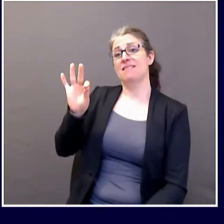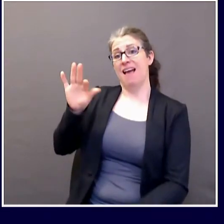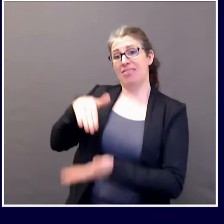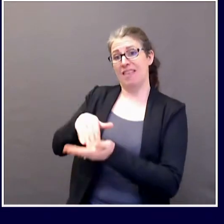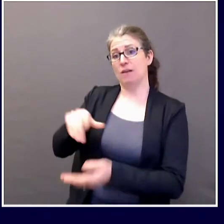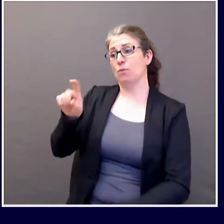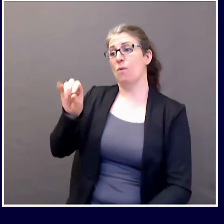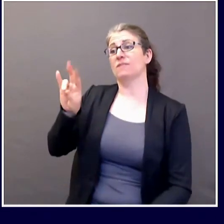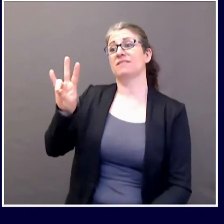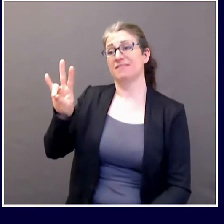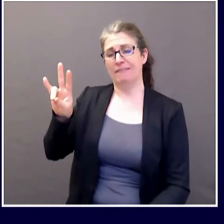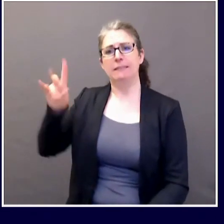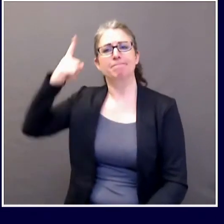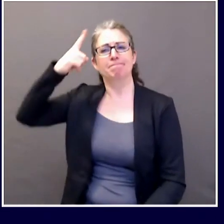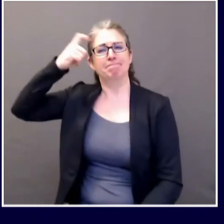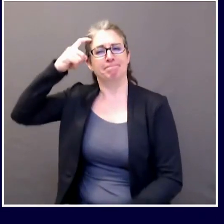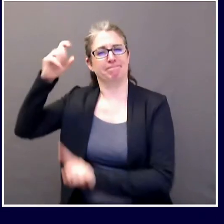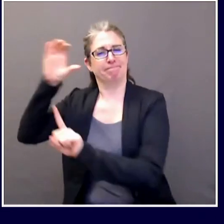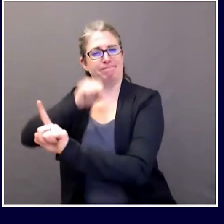Overall,